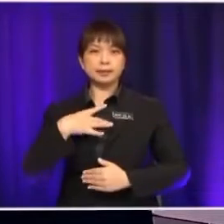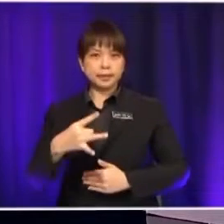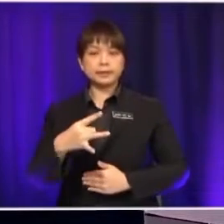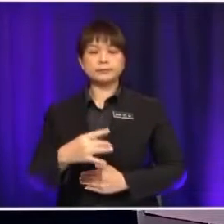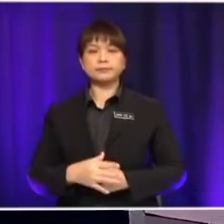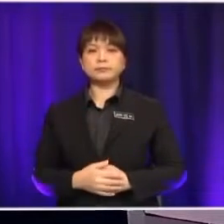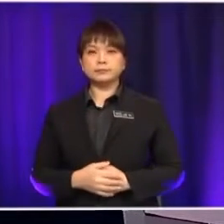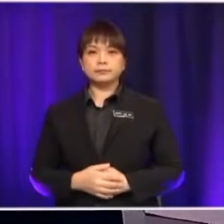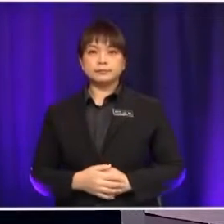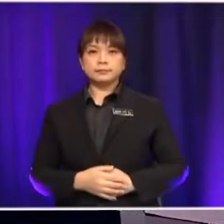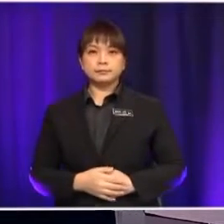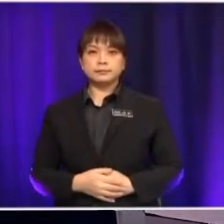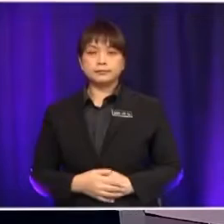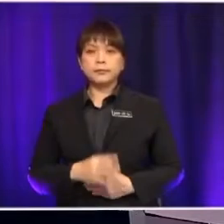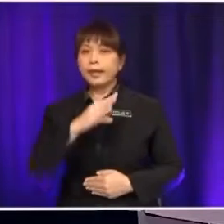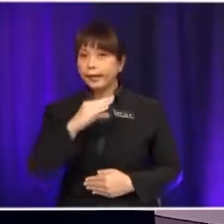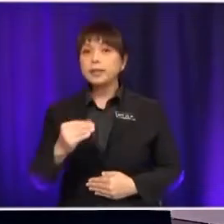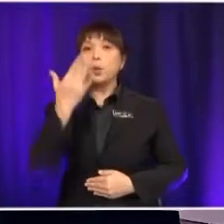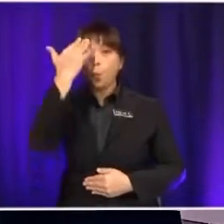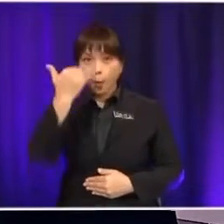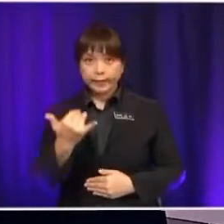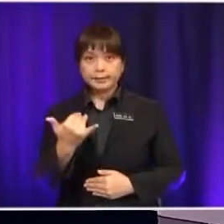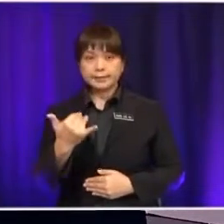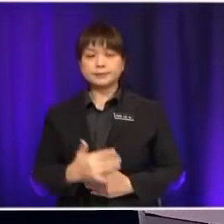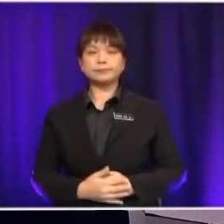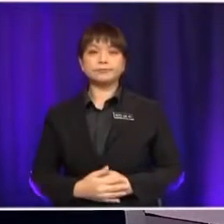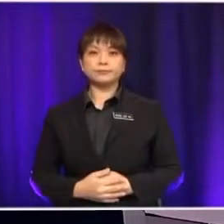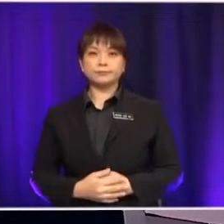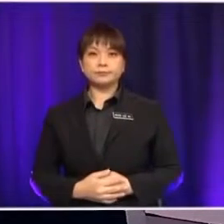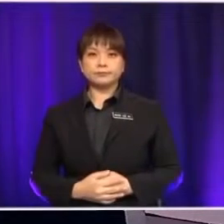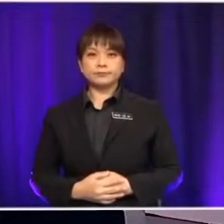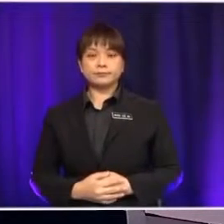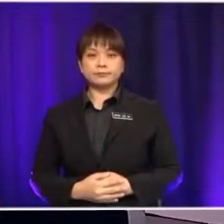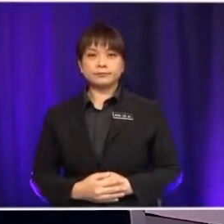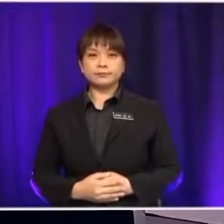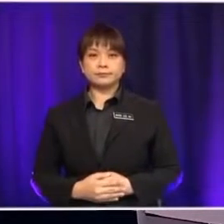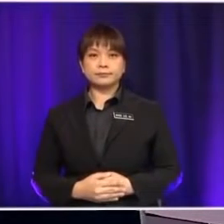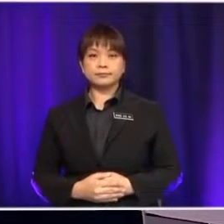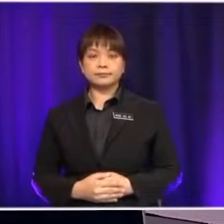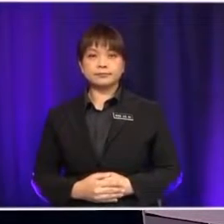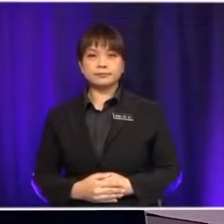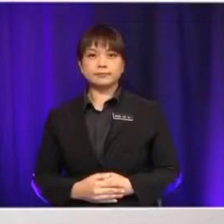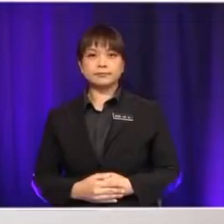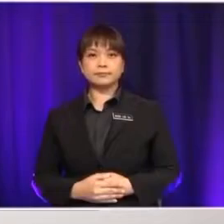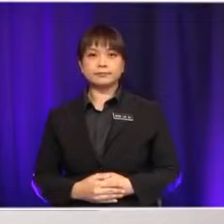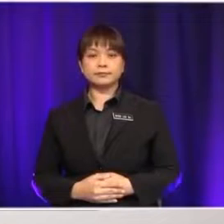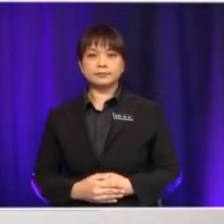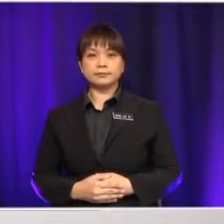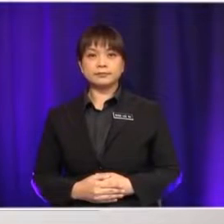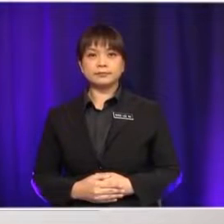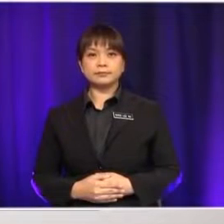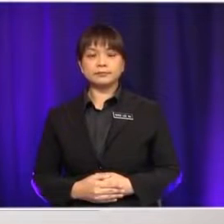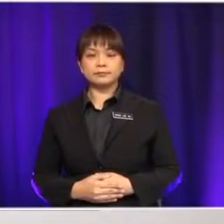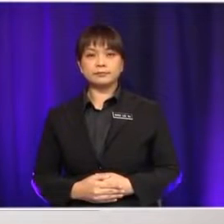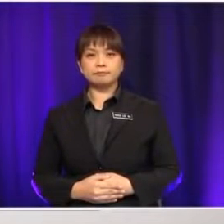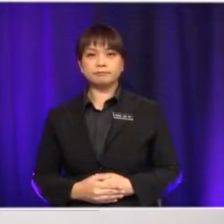or dislike and why? Okay. Okay, yeah, shall we start? Okay, pupils, are you ready? Good? Thumbs up, good,